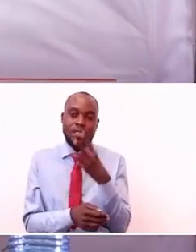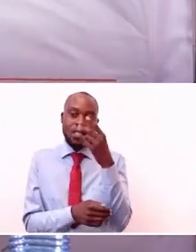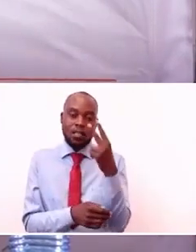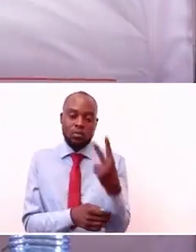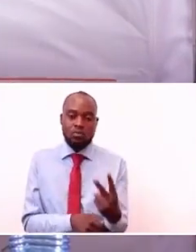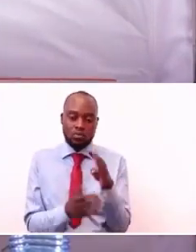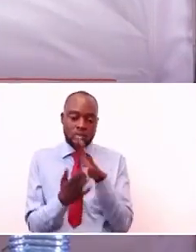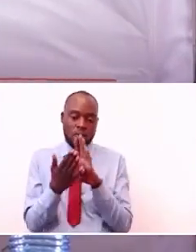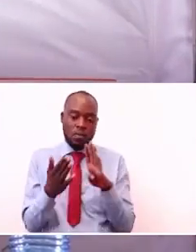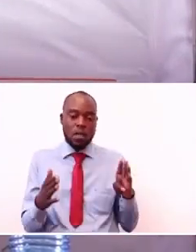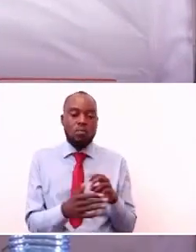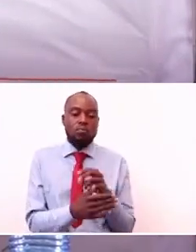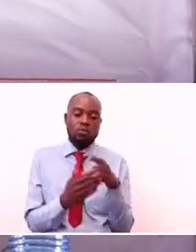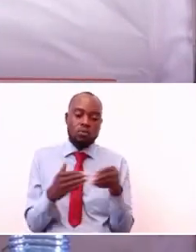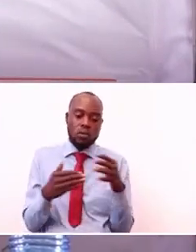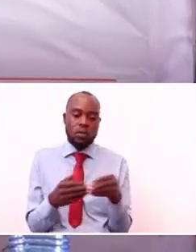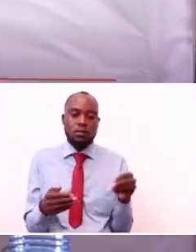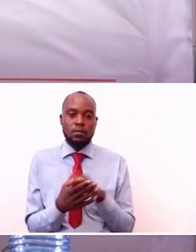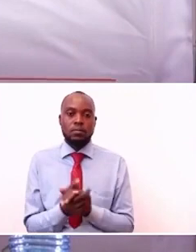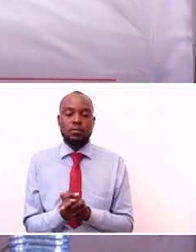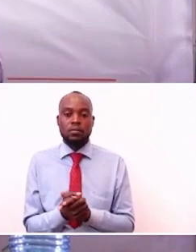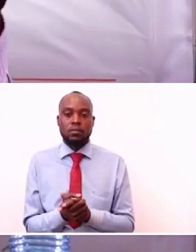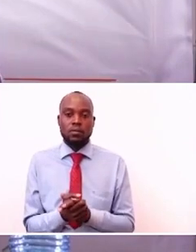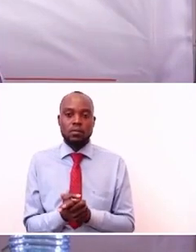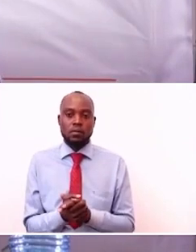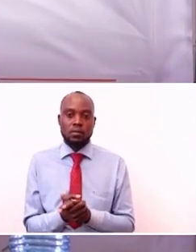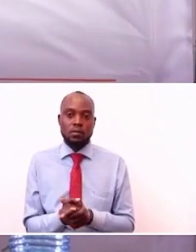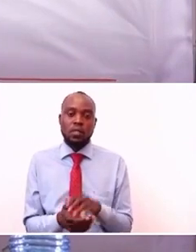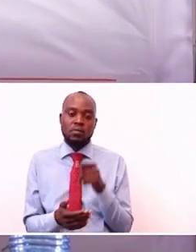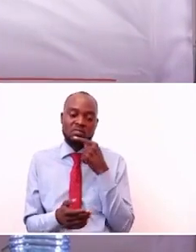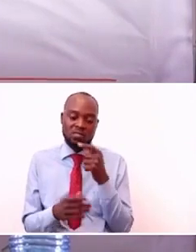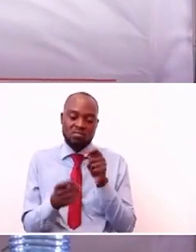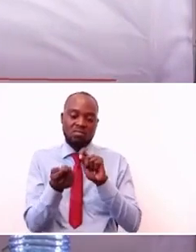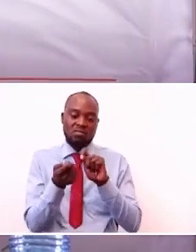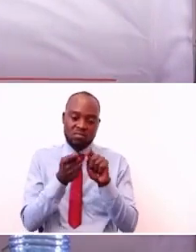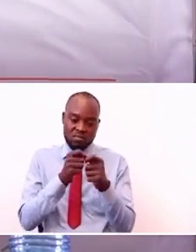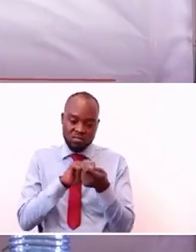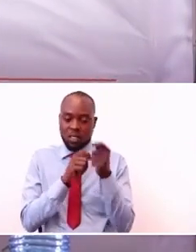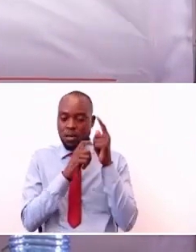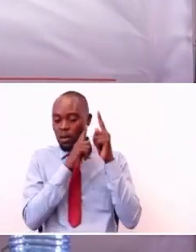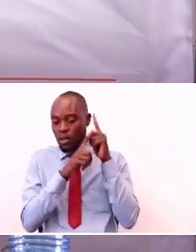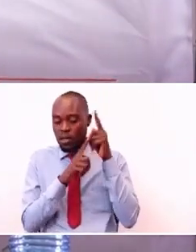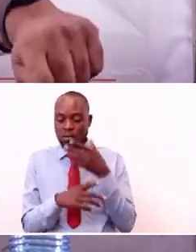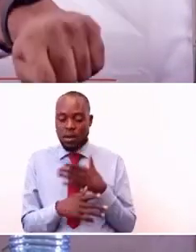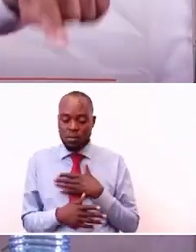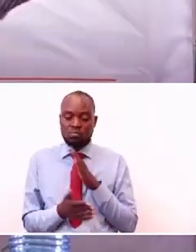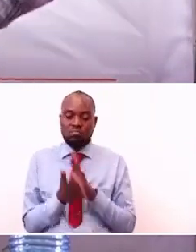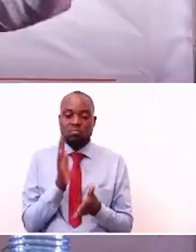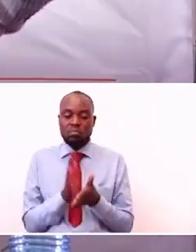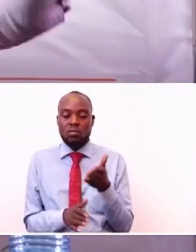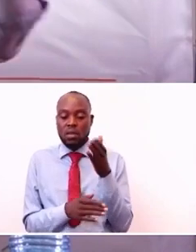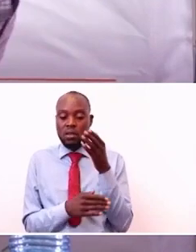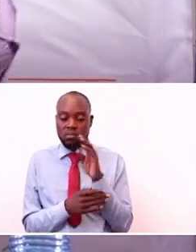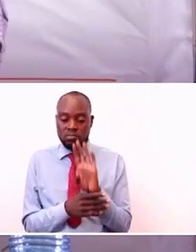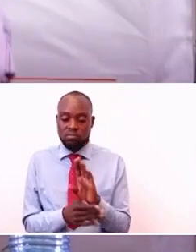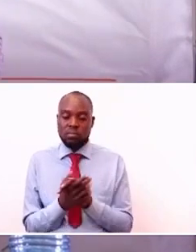mean, come on, guys. Can we just elevate our thinking with all due respect? We have micro,